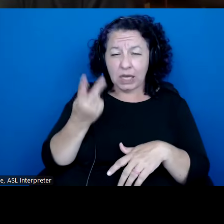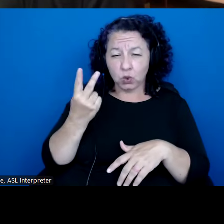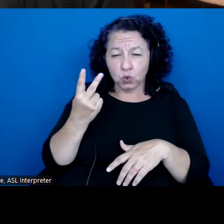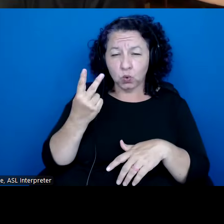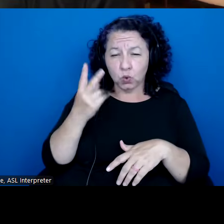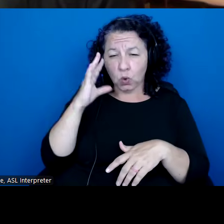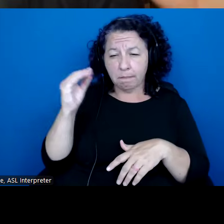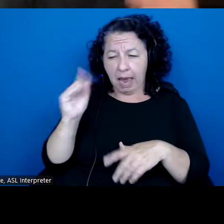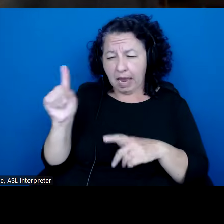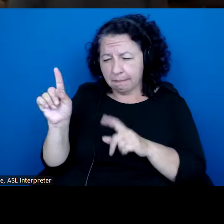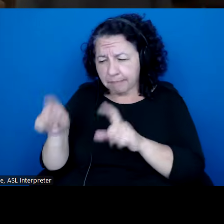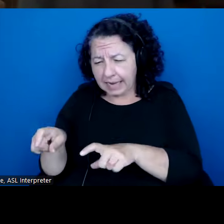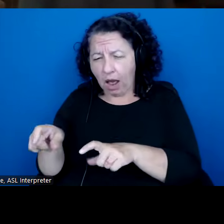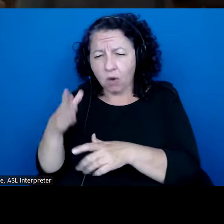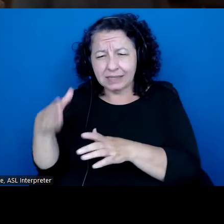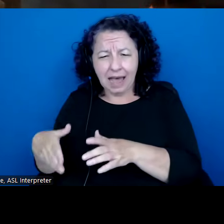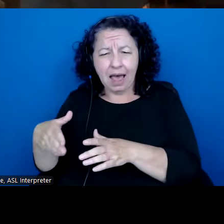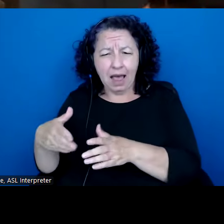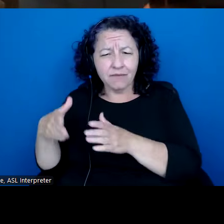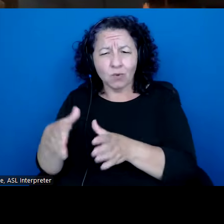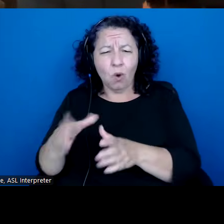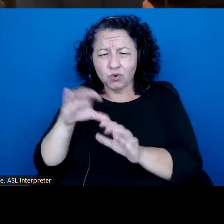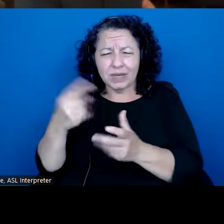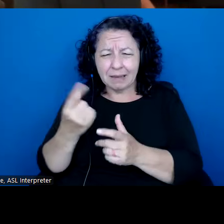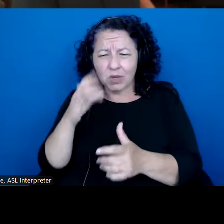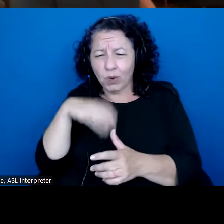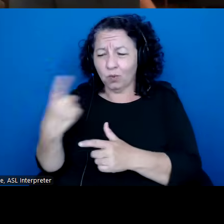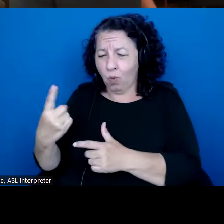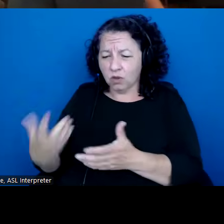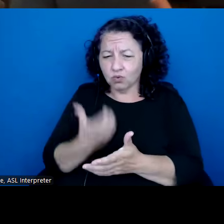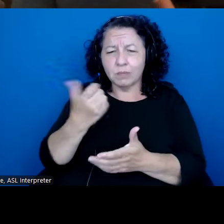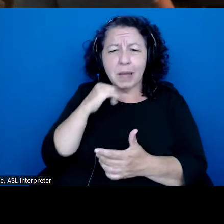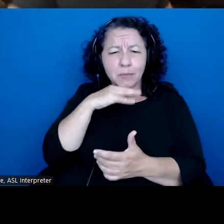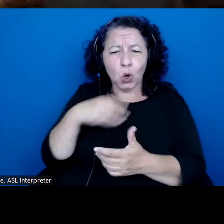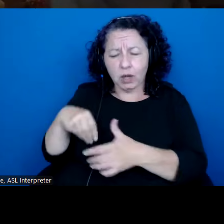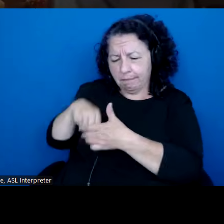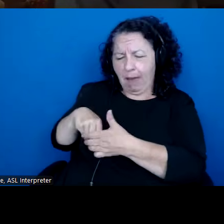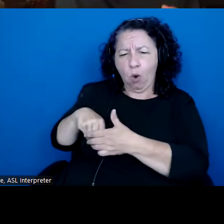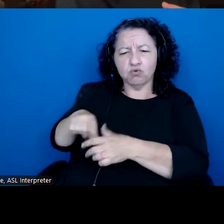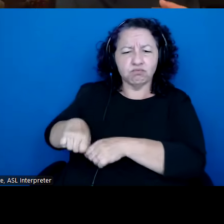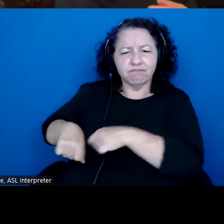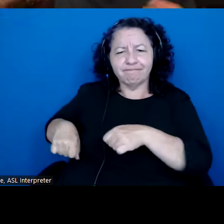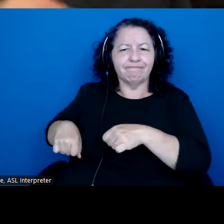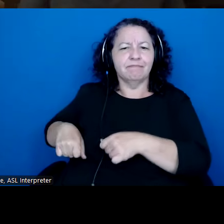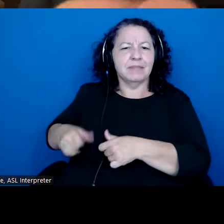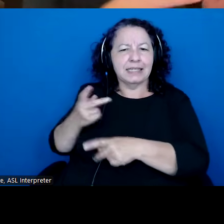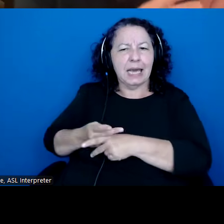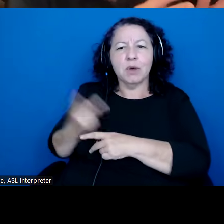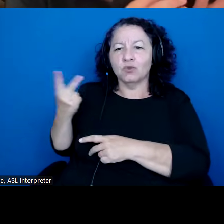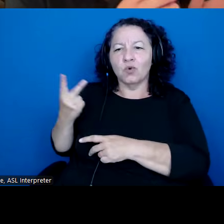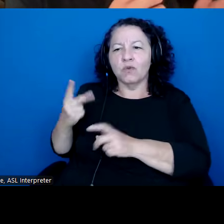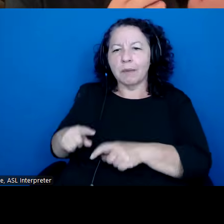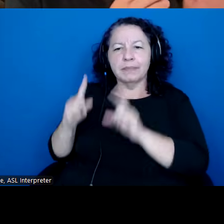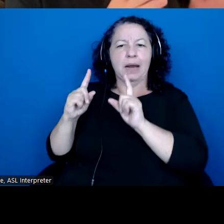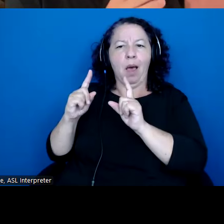road doing something weird. One of them scoops up some dirt and puts it in a little pouch on his belt, and they get up and they talk a little and they head off down the road. We peek in